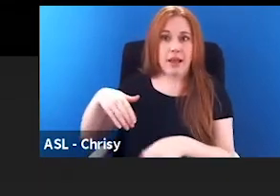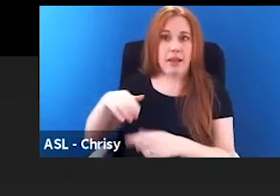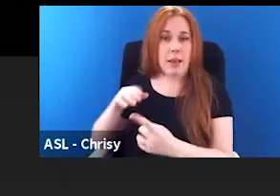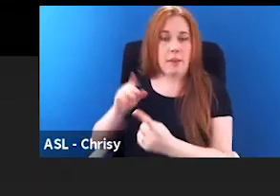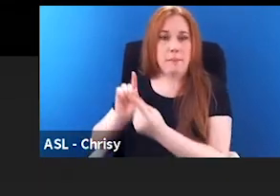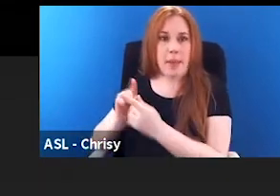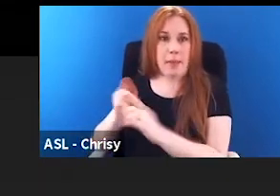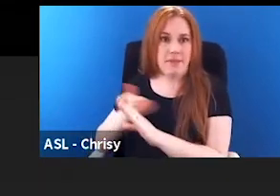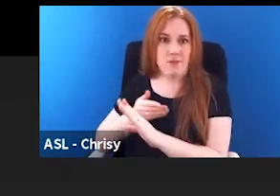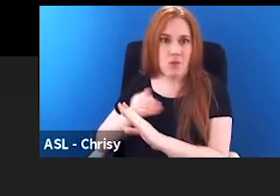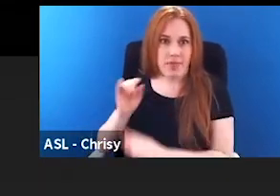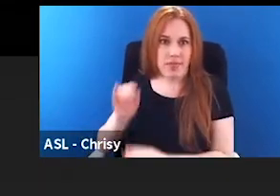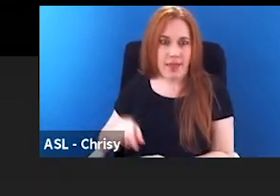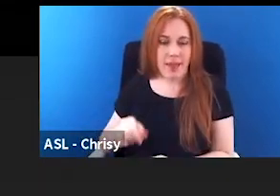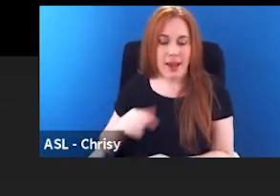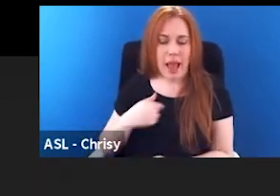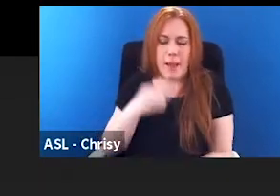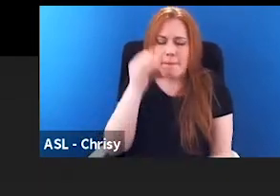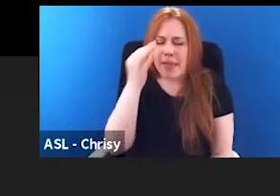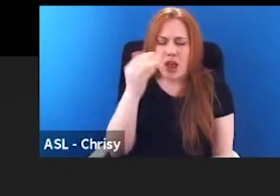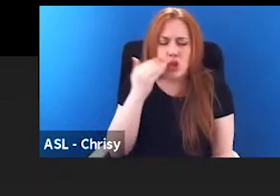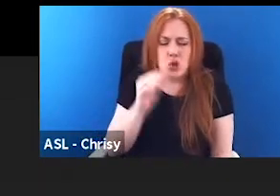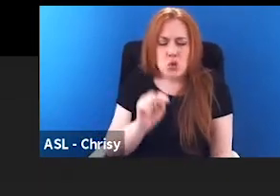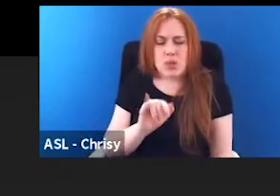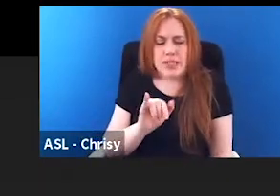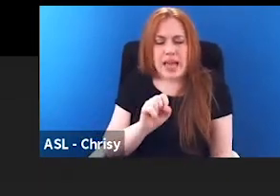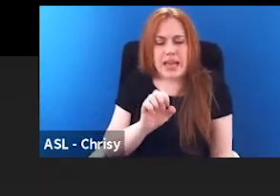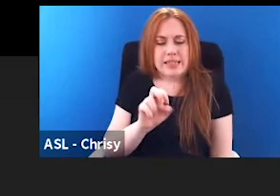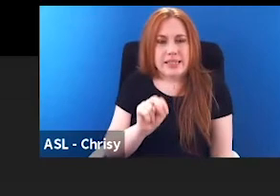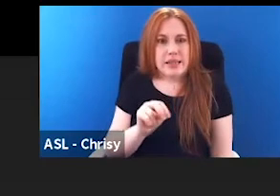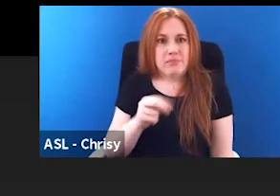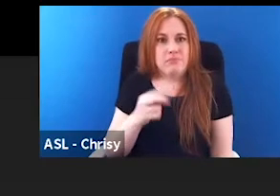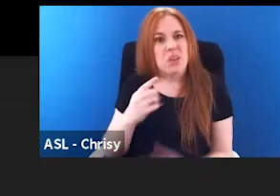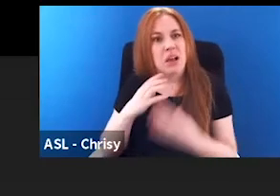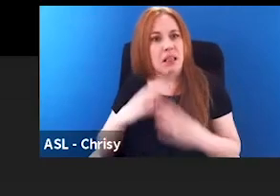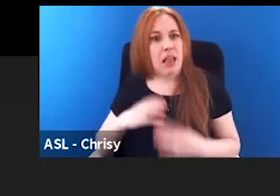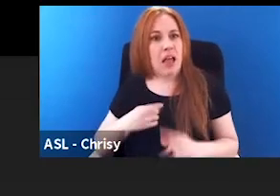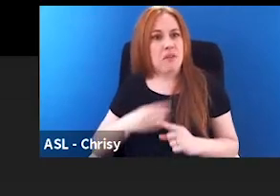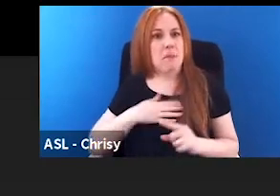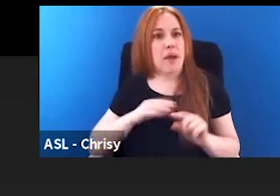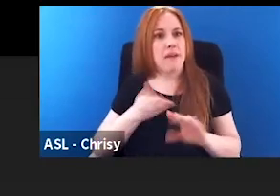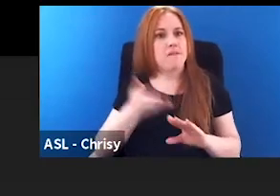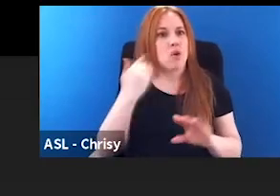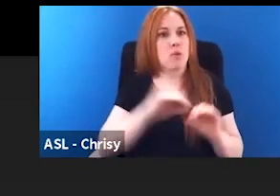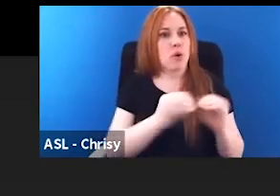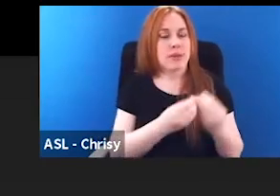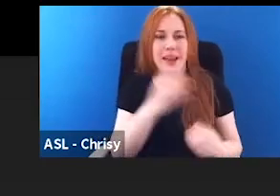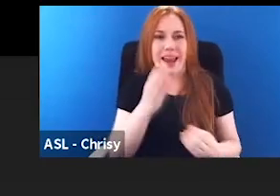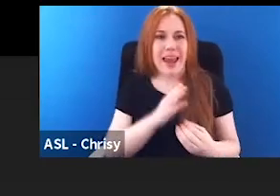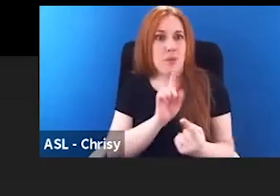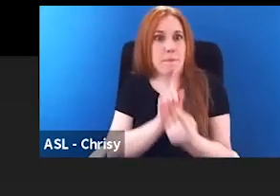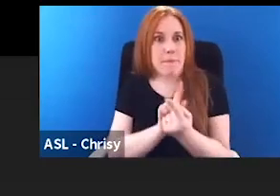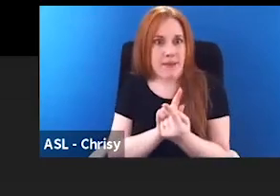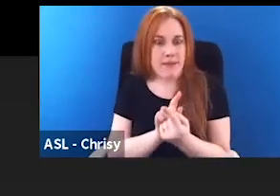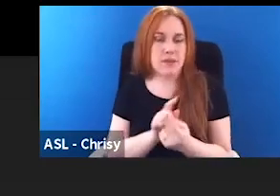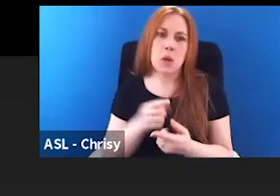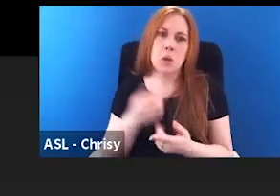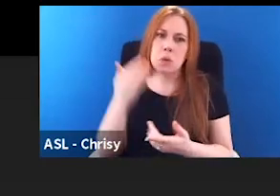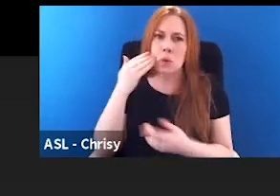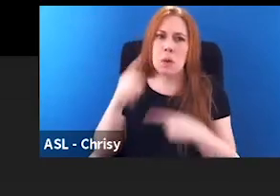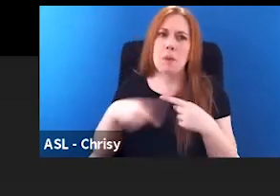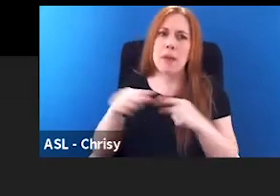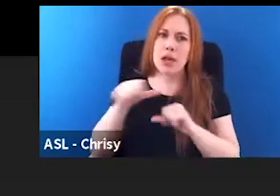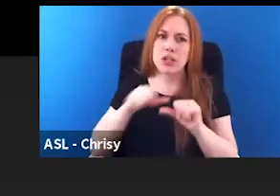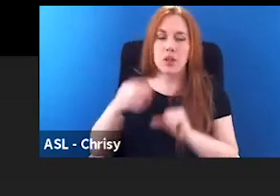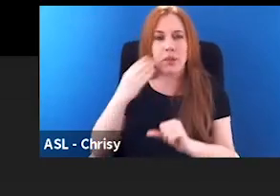I barely knew Tysonn. He was a client at my former organization, but I never worked directly with him. So we knew of each other, but we didn't know each